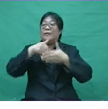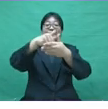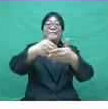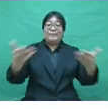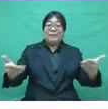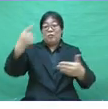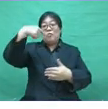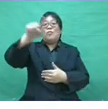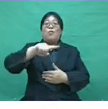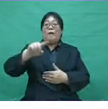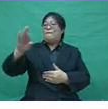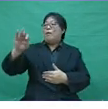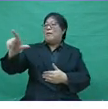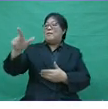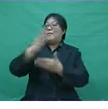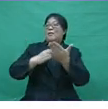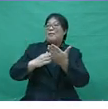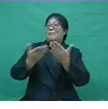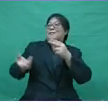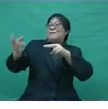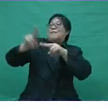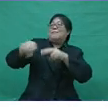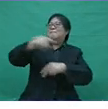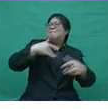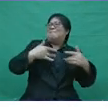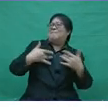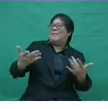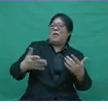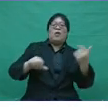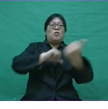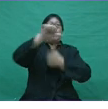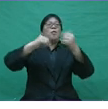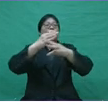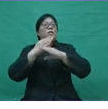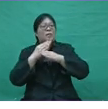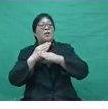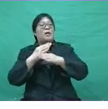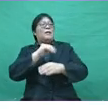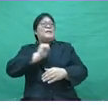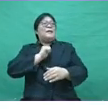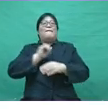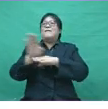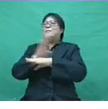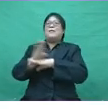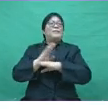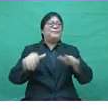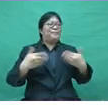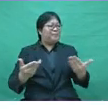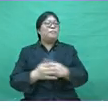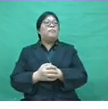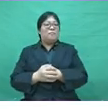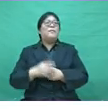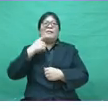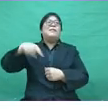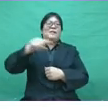the informal sector due to the growing concern on the social protection of self-employed individuals, given a very